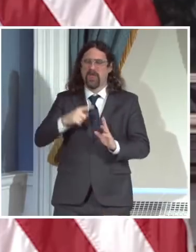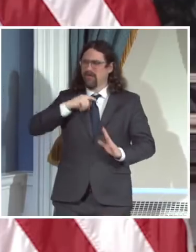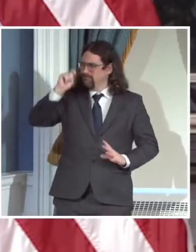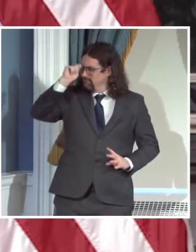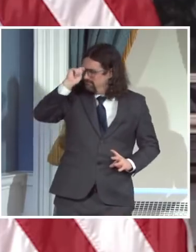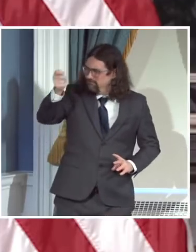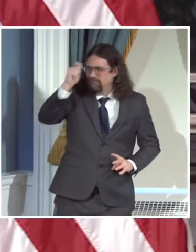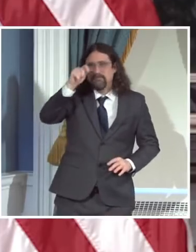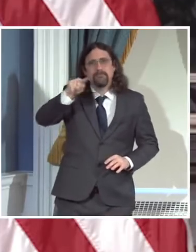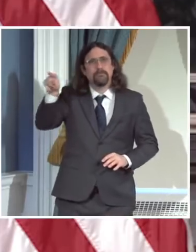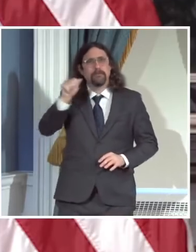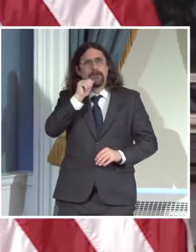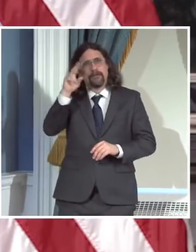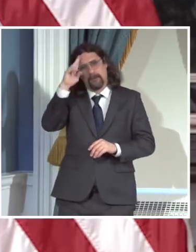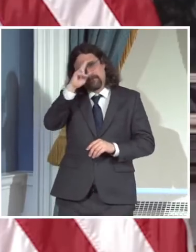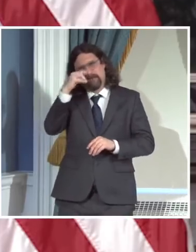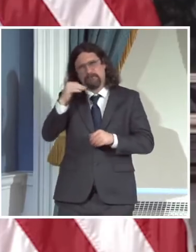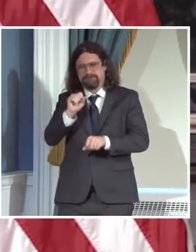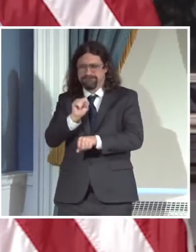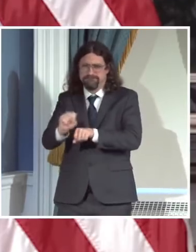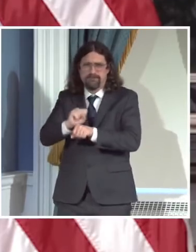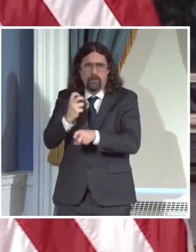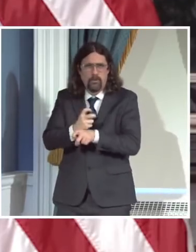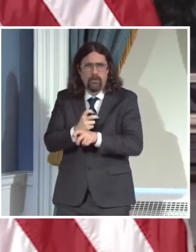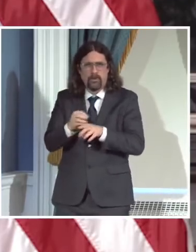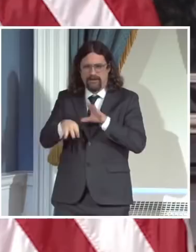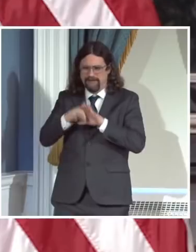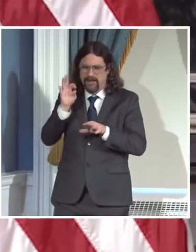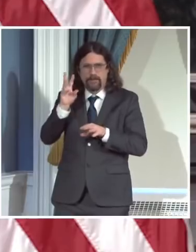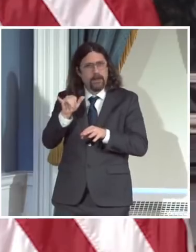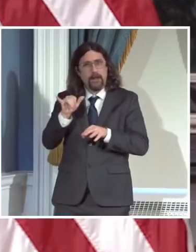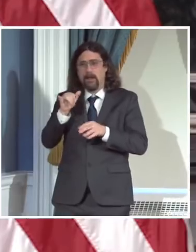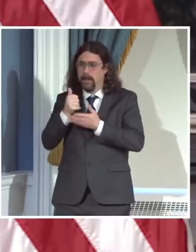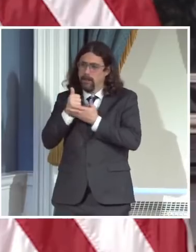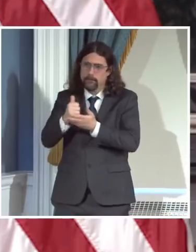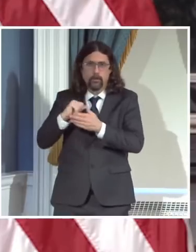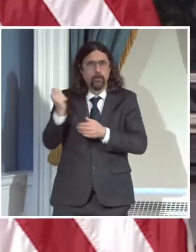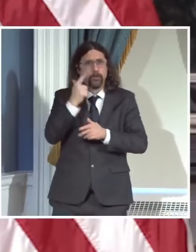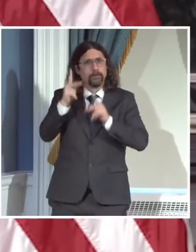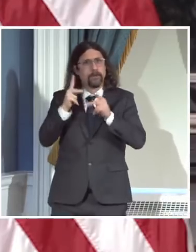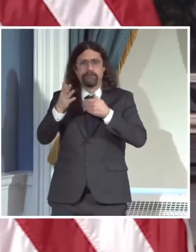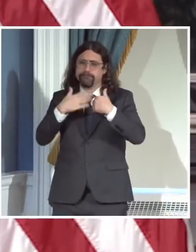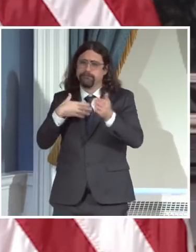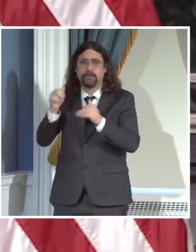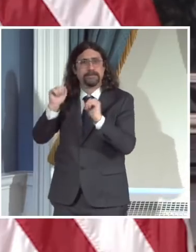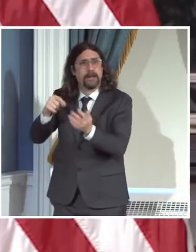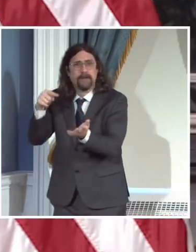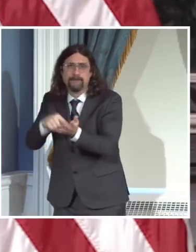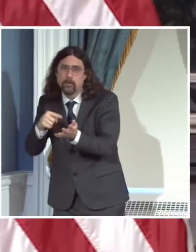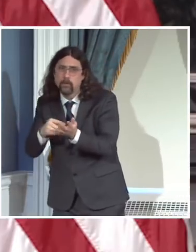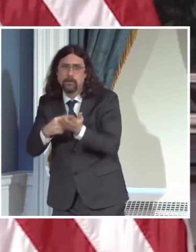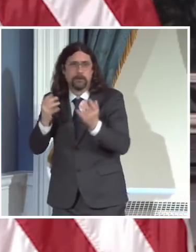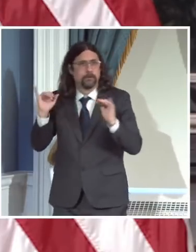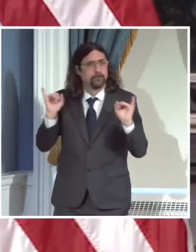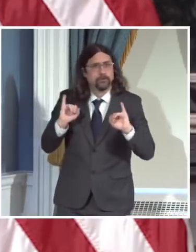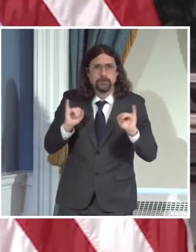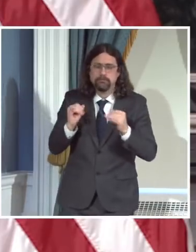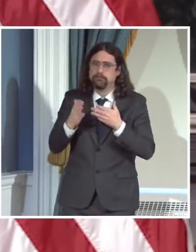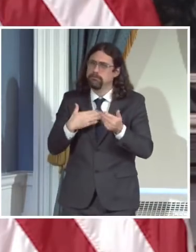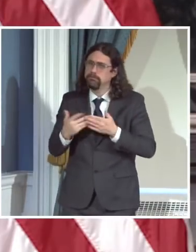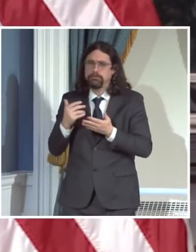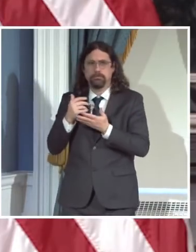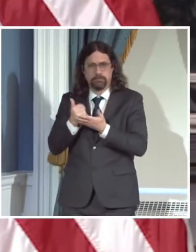They've always been there for people in greatest need, but they need special help now. So I've asked Jimmy O'Neill to develop a